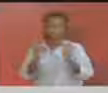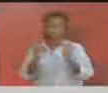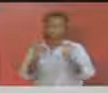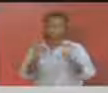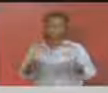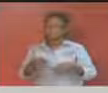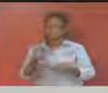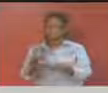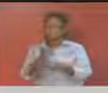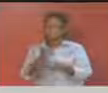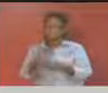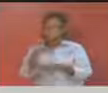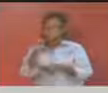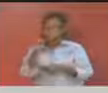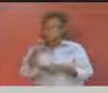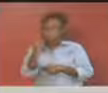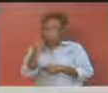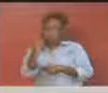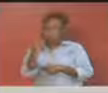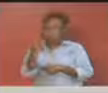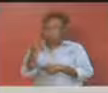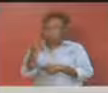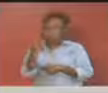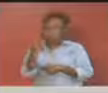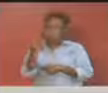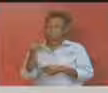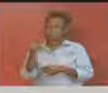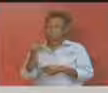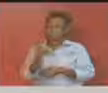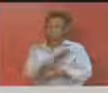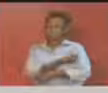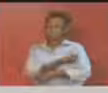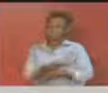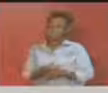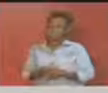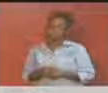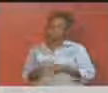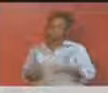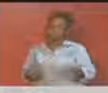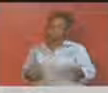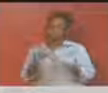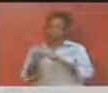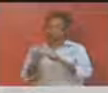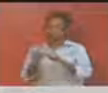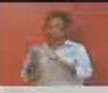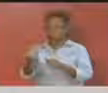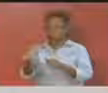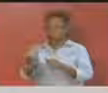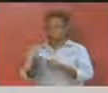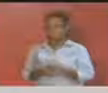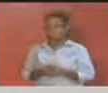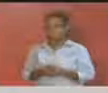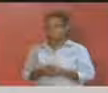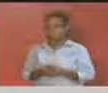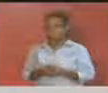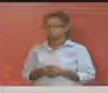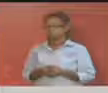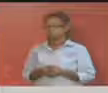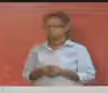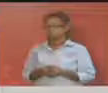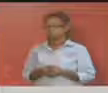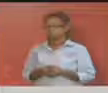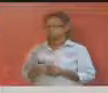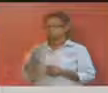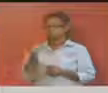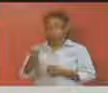million doses of vaccines. 1 million. We never had that capacity before. This is part of the